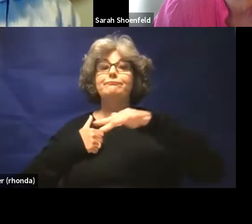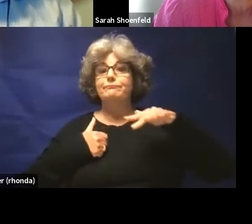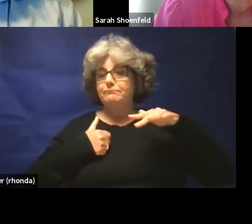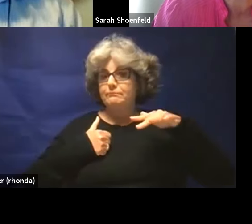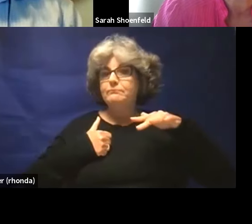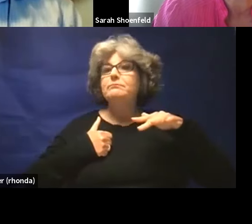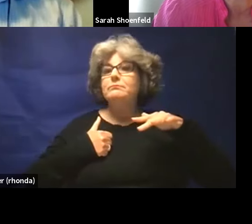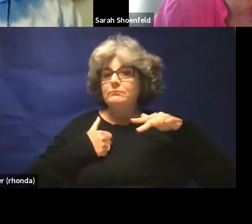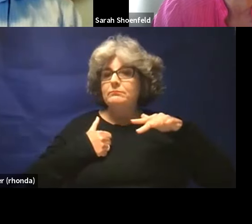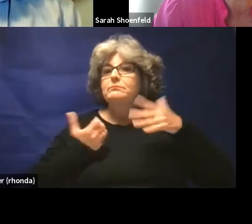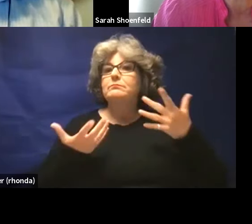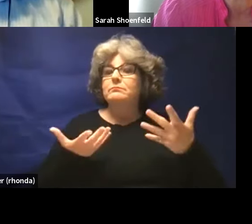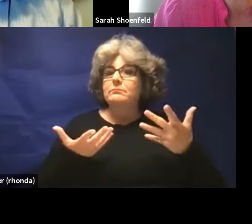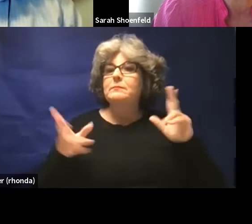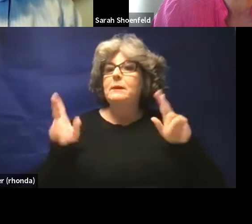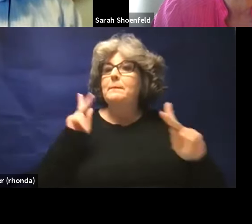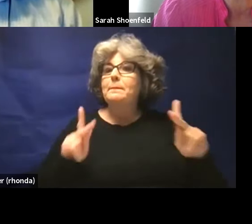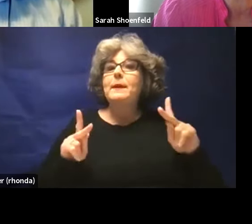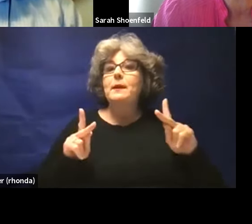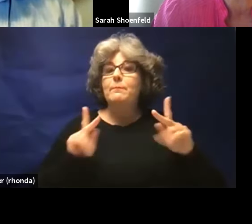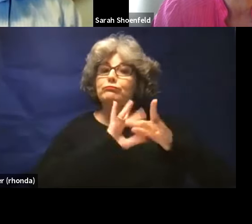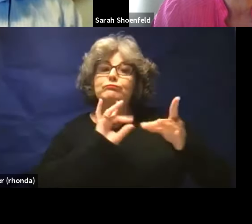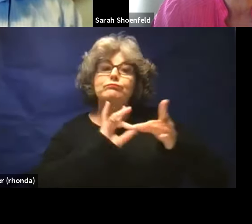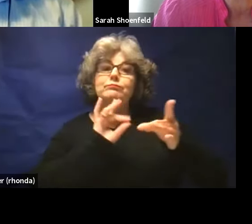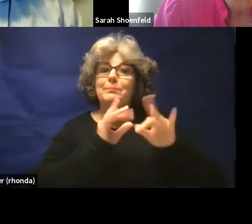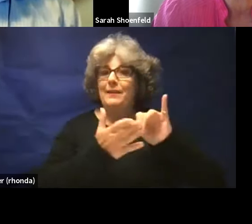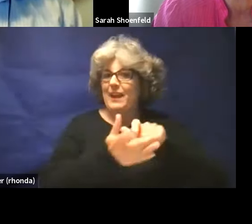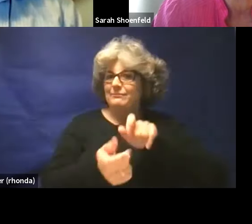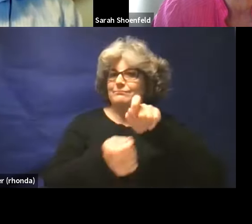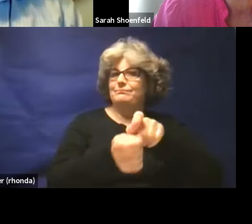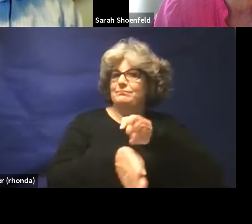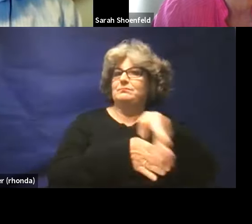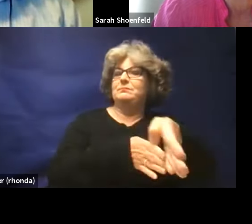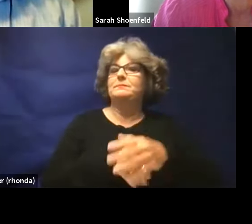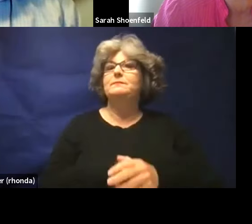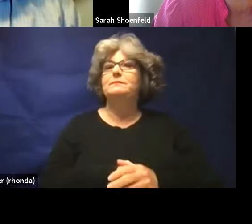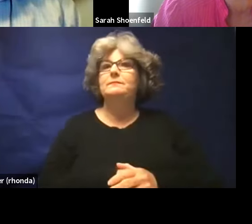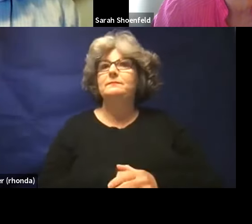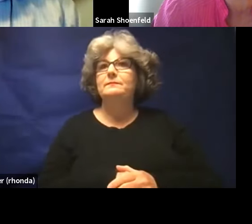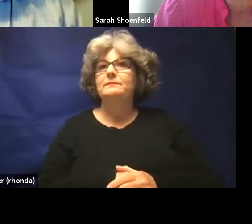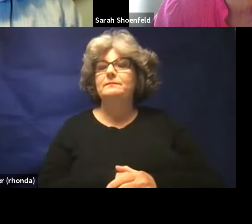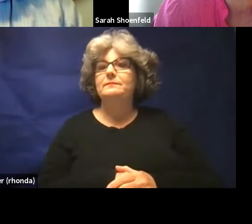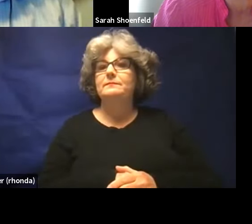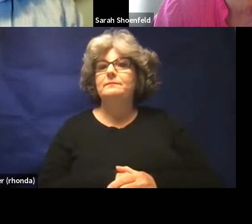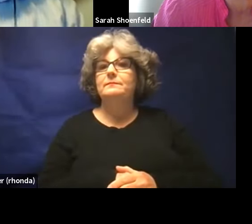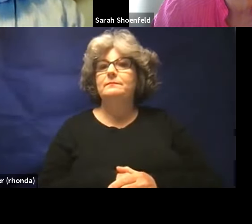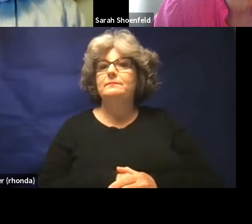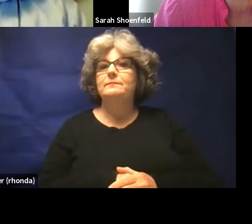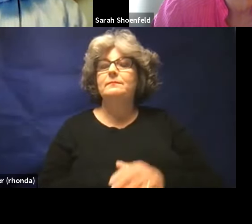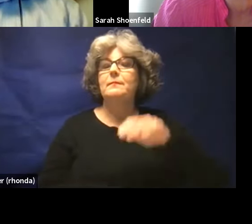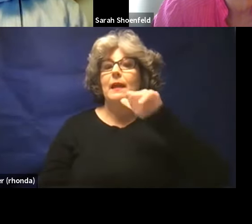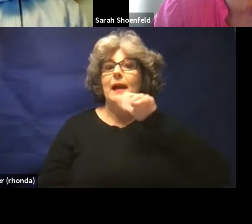find people that do talk about that, you know. And so I just came across it recently, a woman